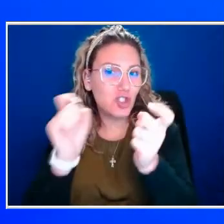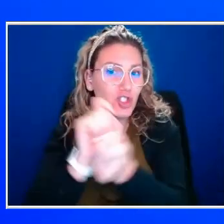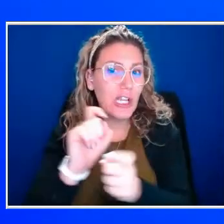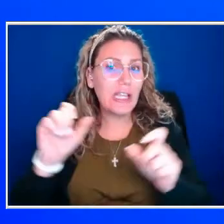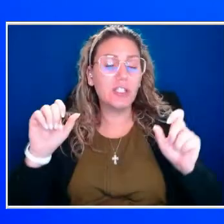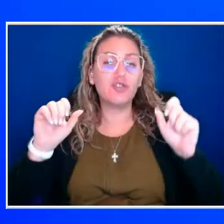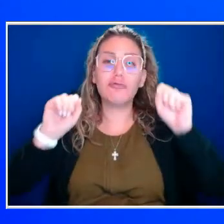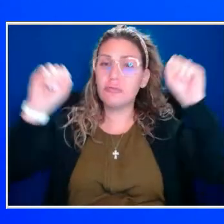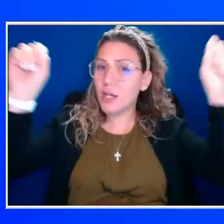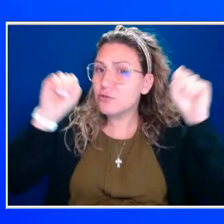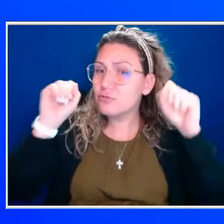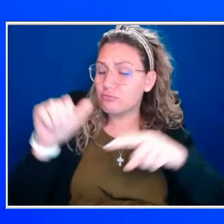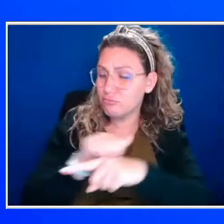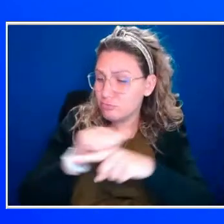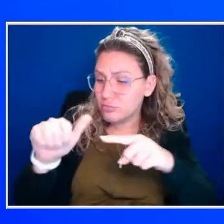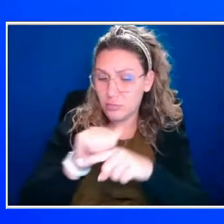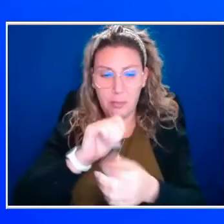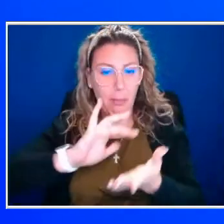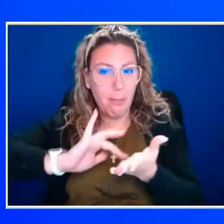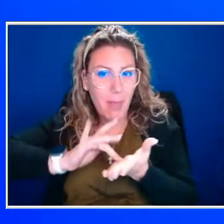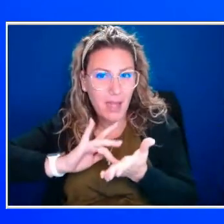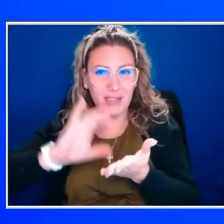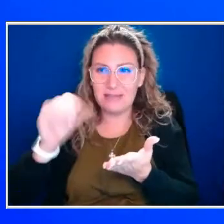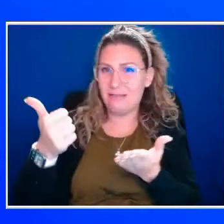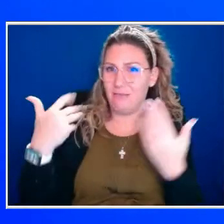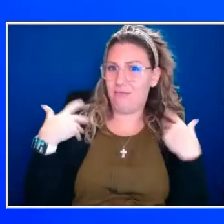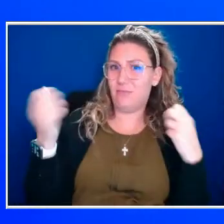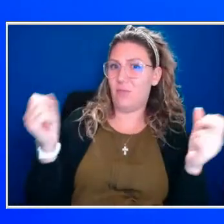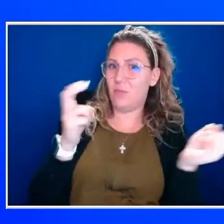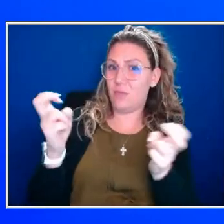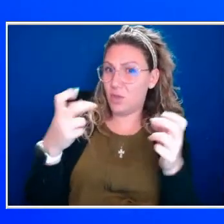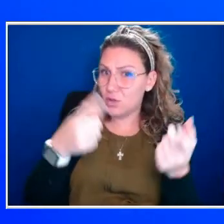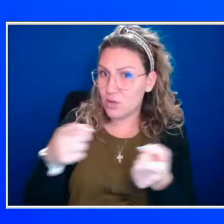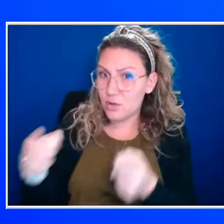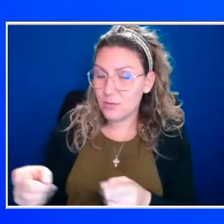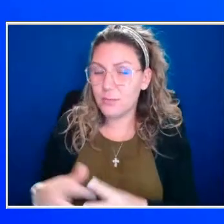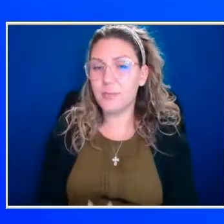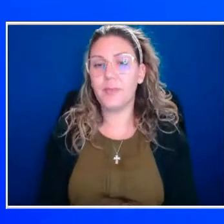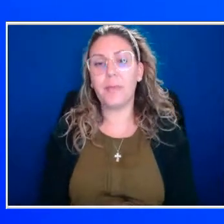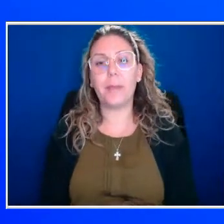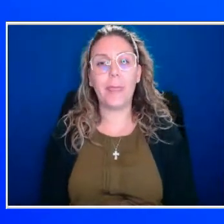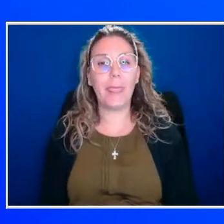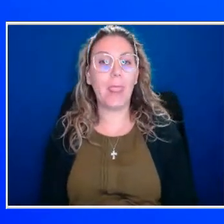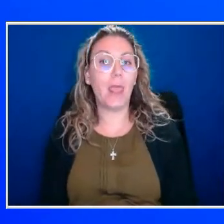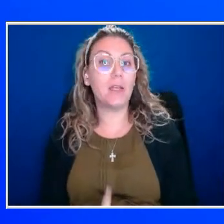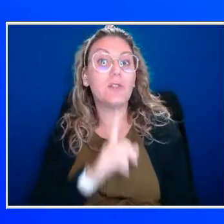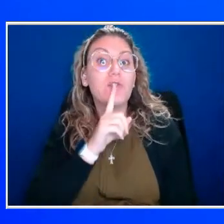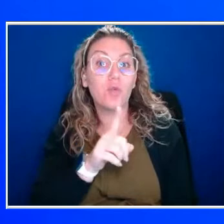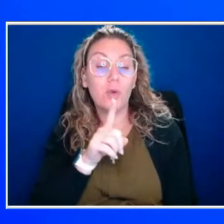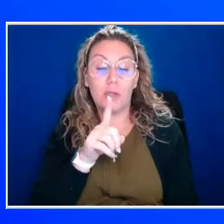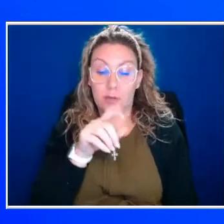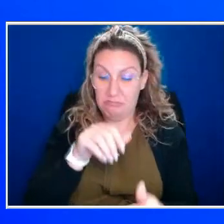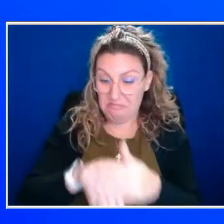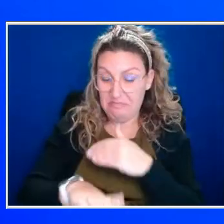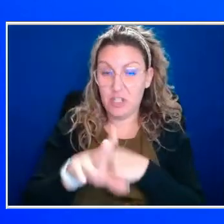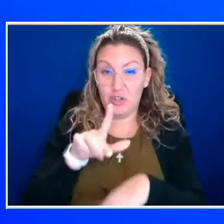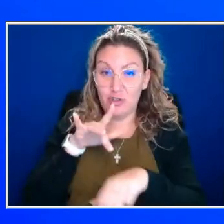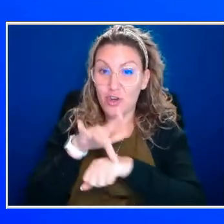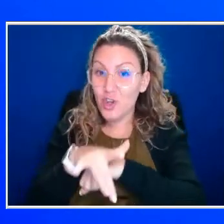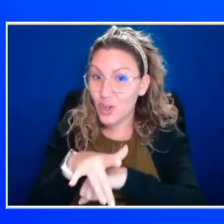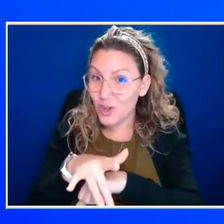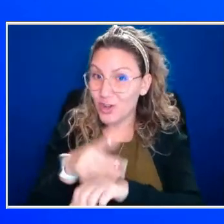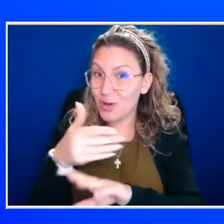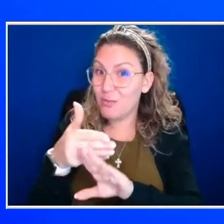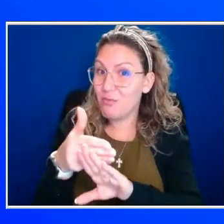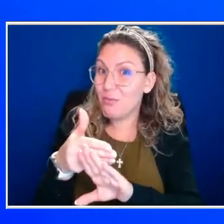medicines? Are there other health conditions going on? So, you know, really getting in early before, we want to figure this out